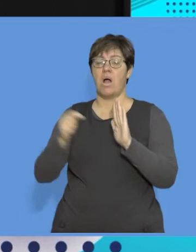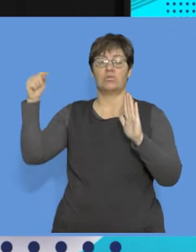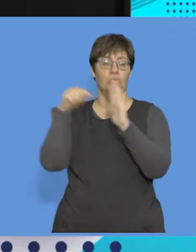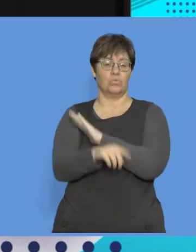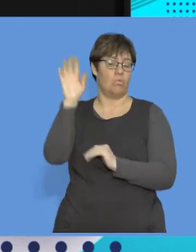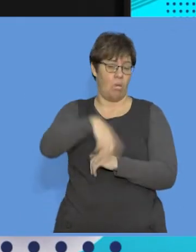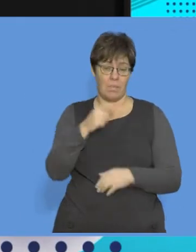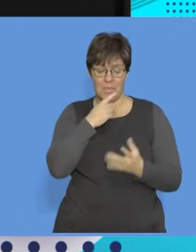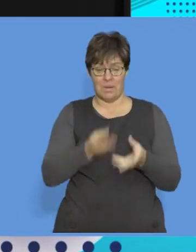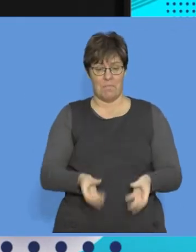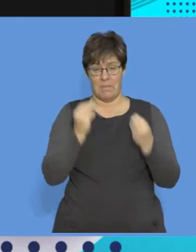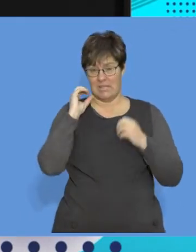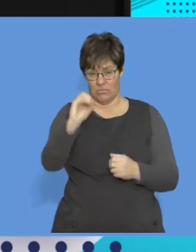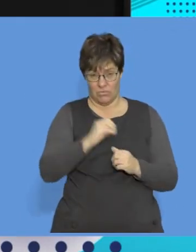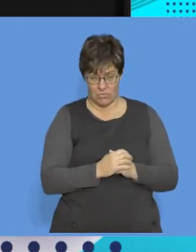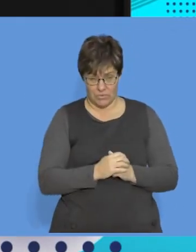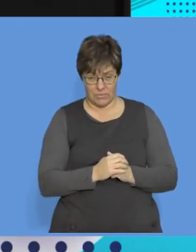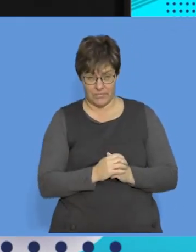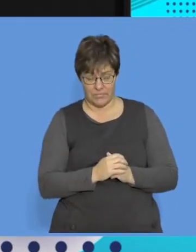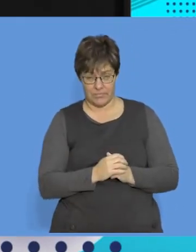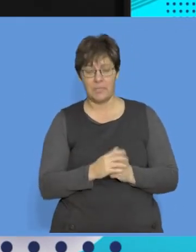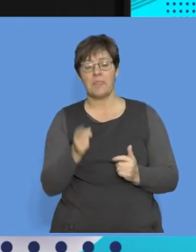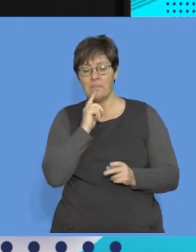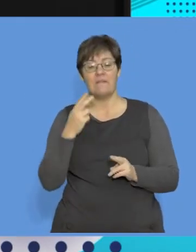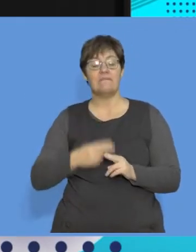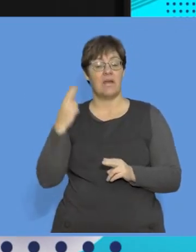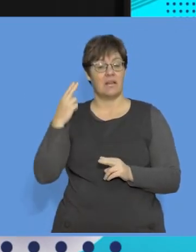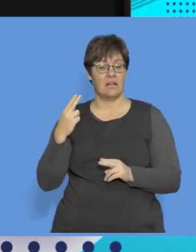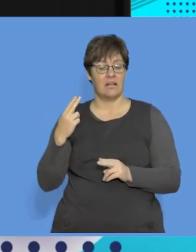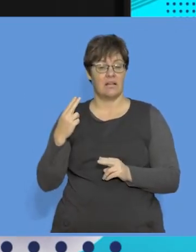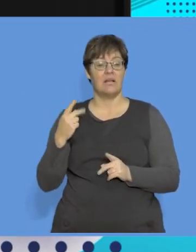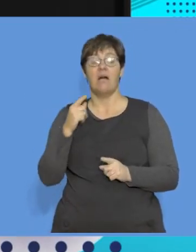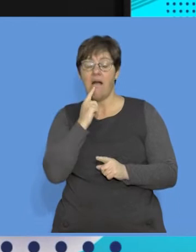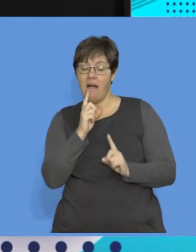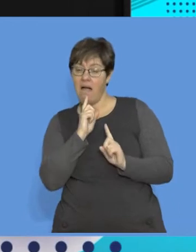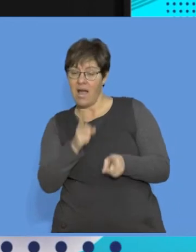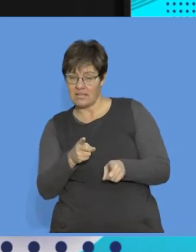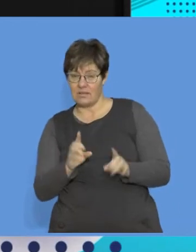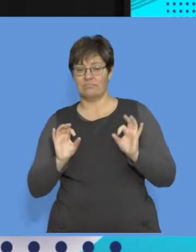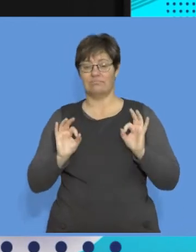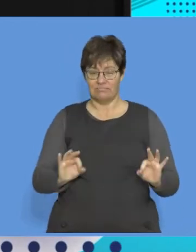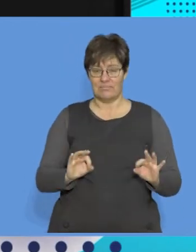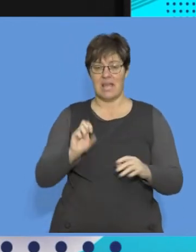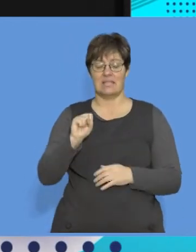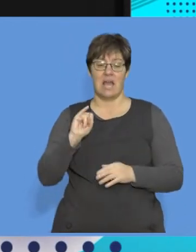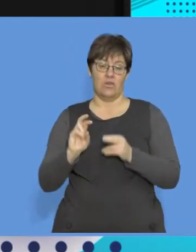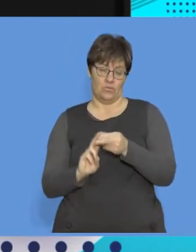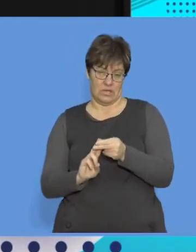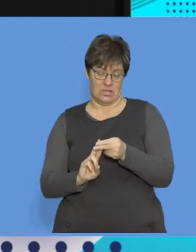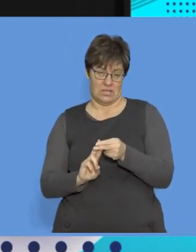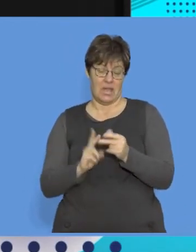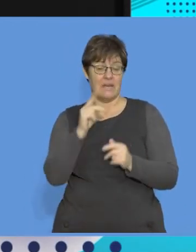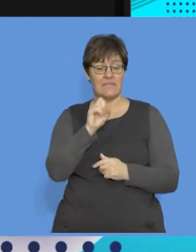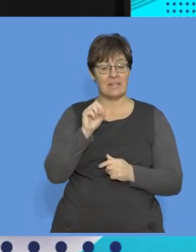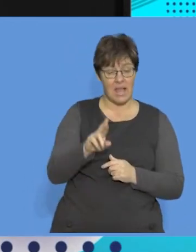get nothing. And then final thing, remember at the end, give your answer with the correct SI unit. And if it's a vector,